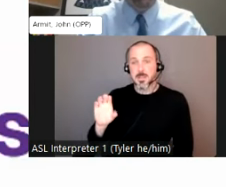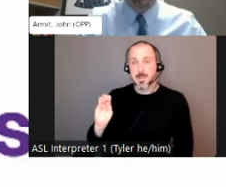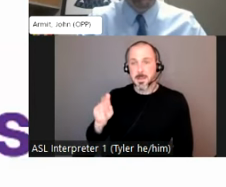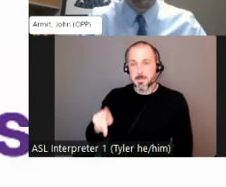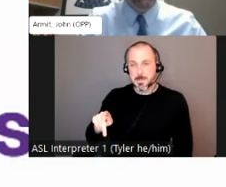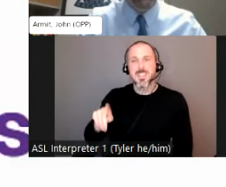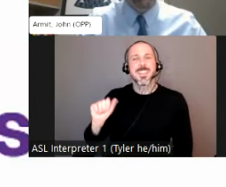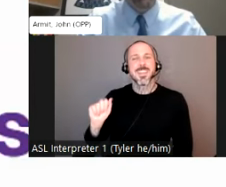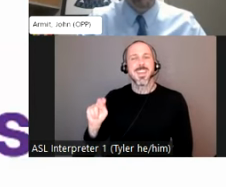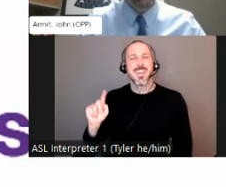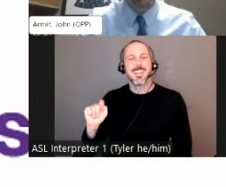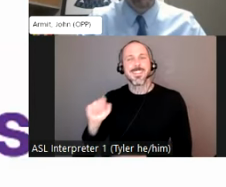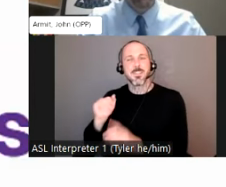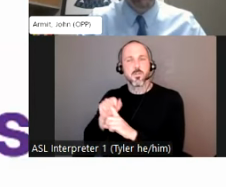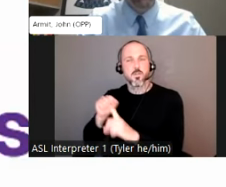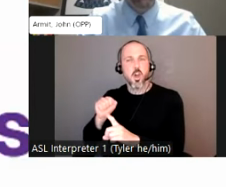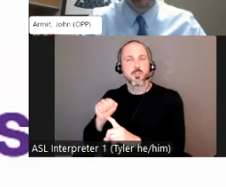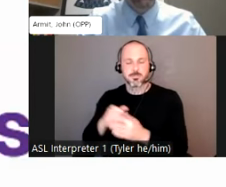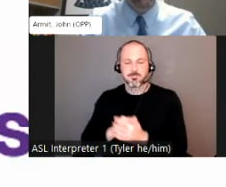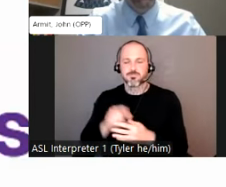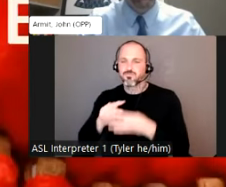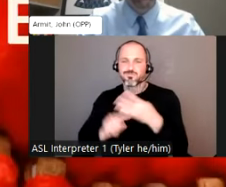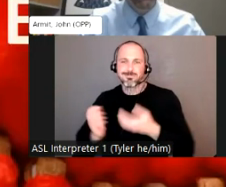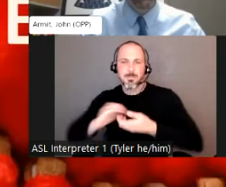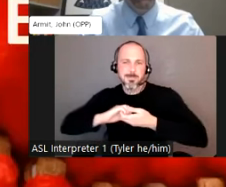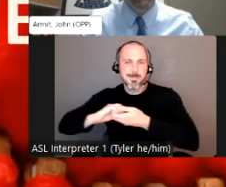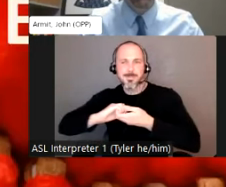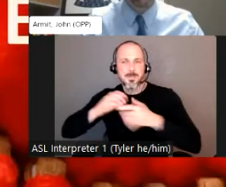to host this important session today.